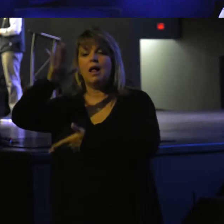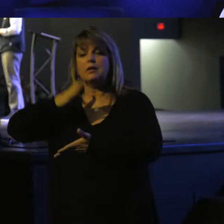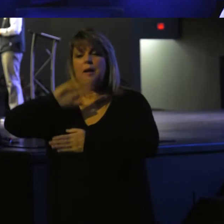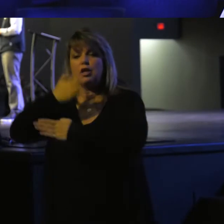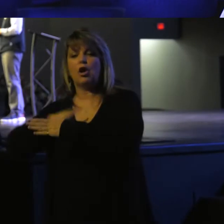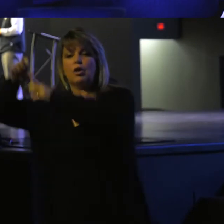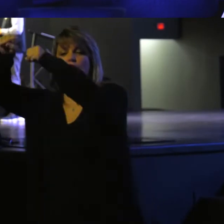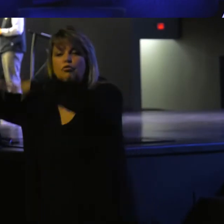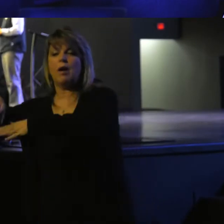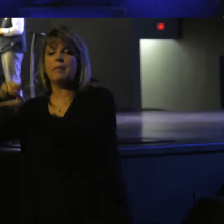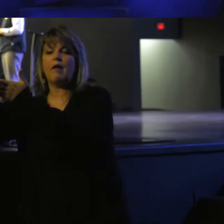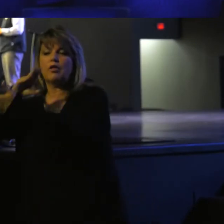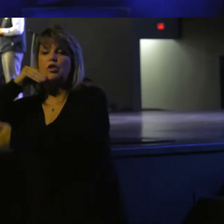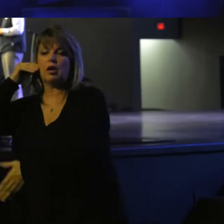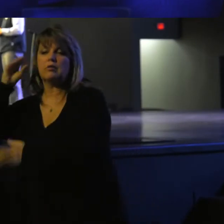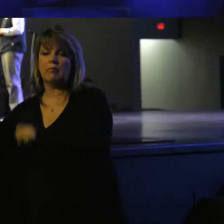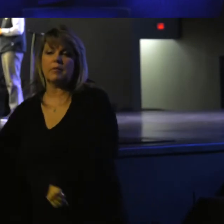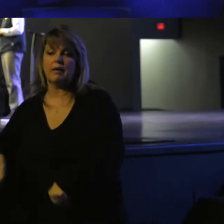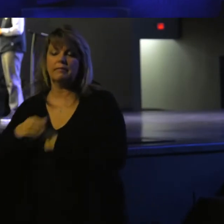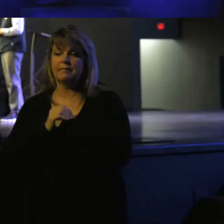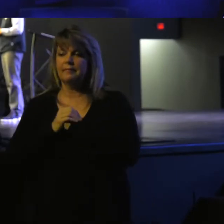home.